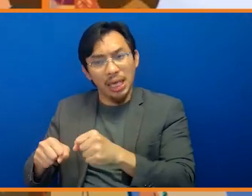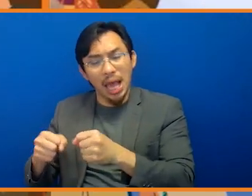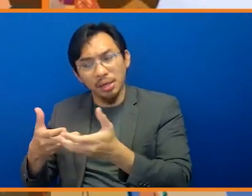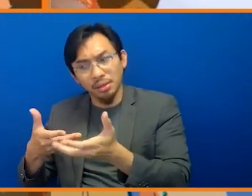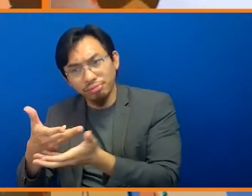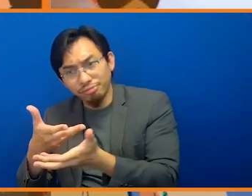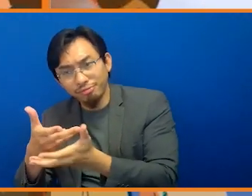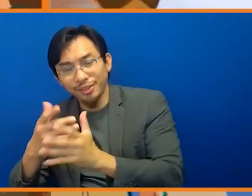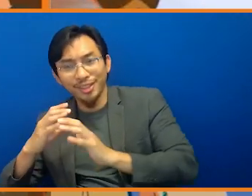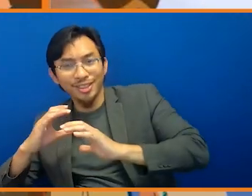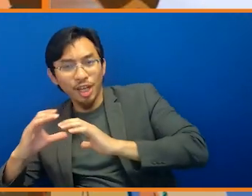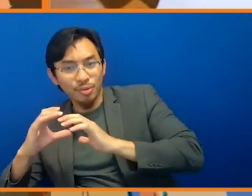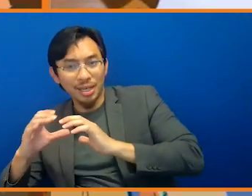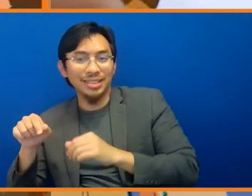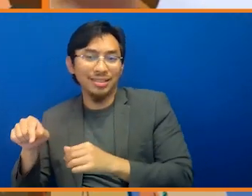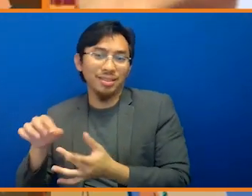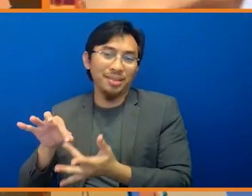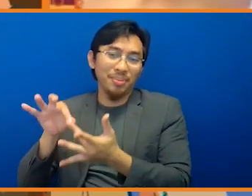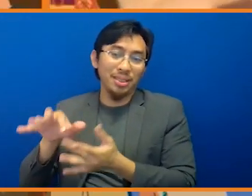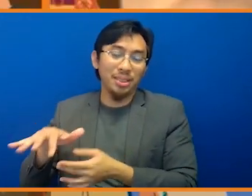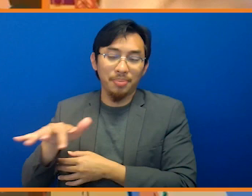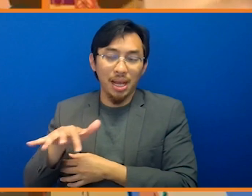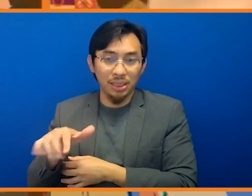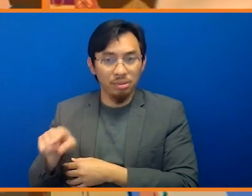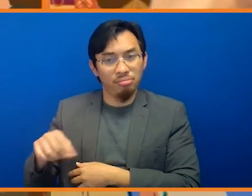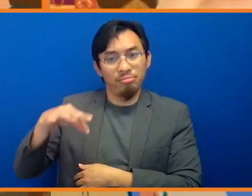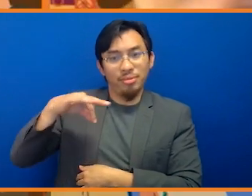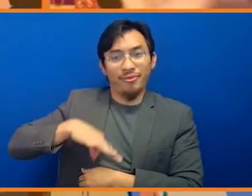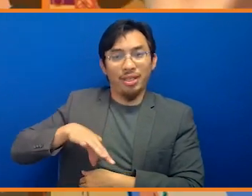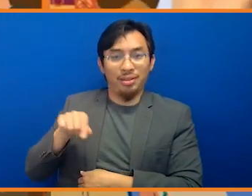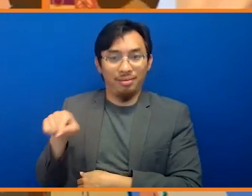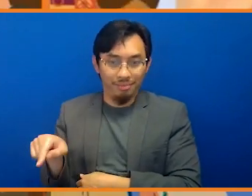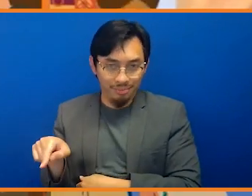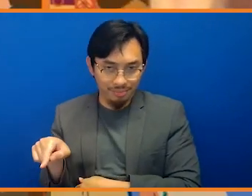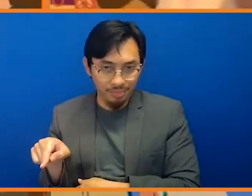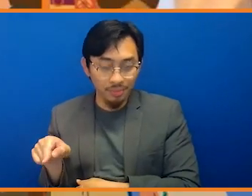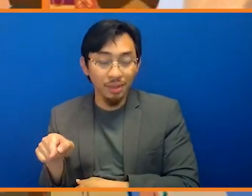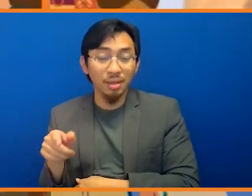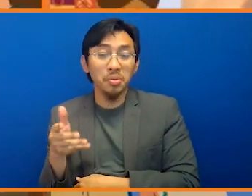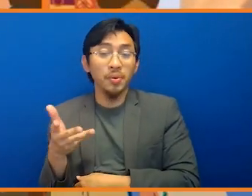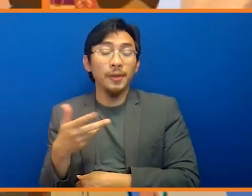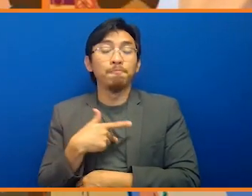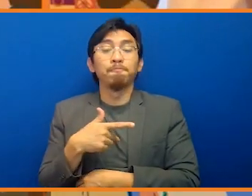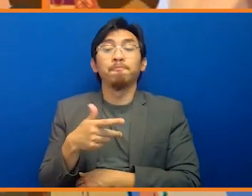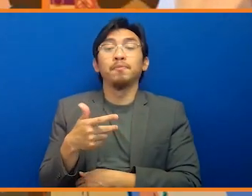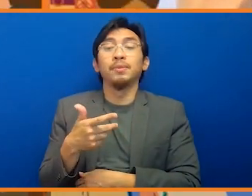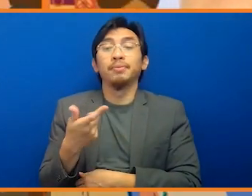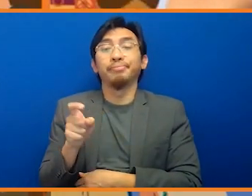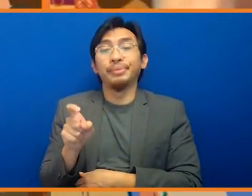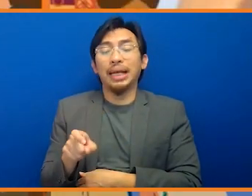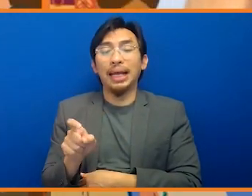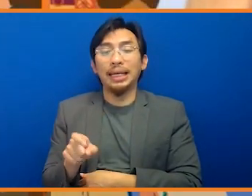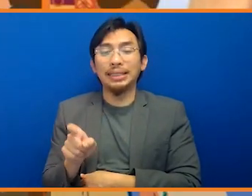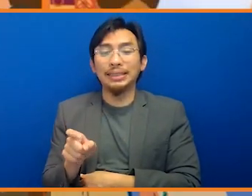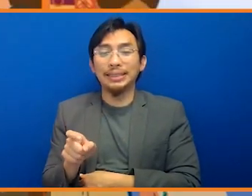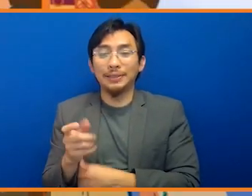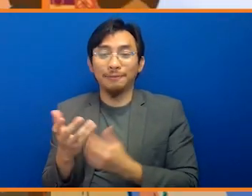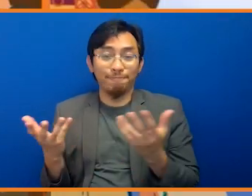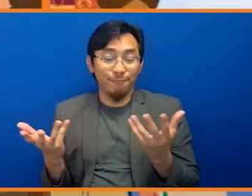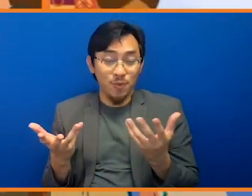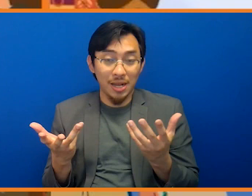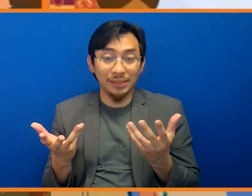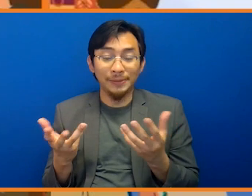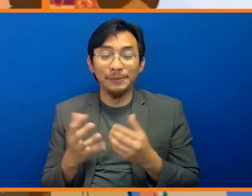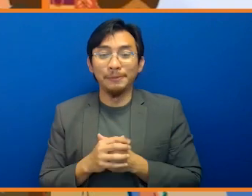visitors. So that is the advantage. So just we need is